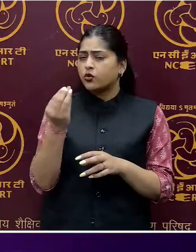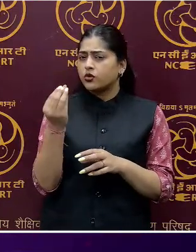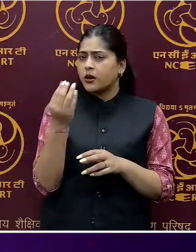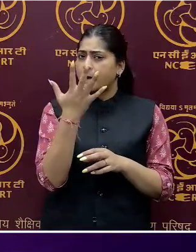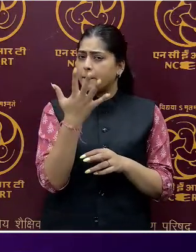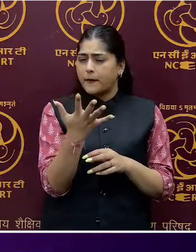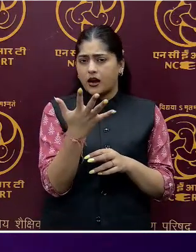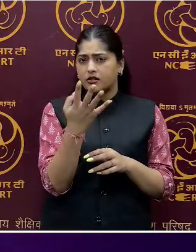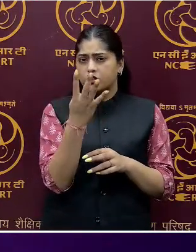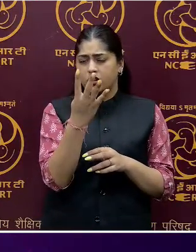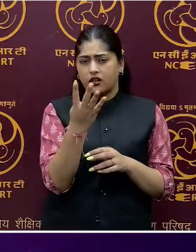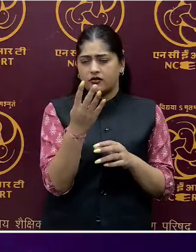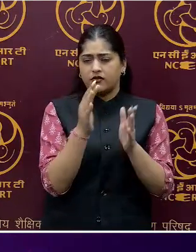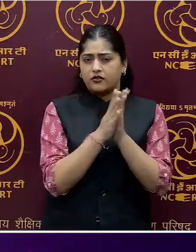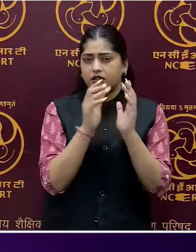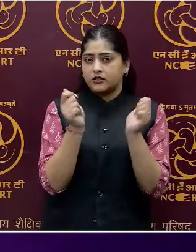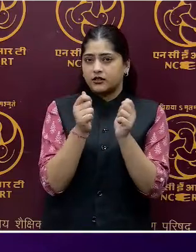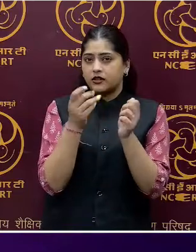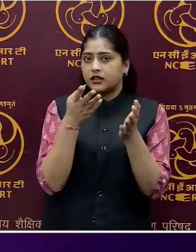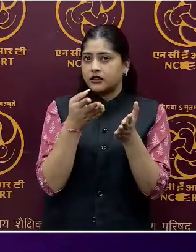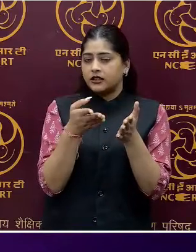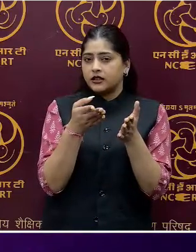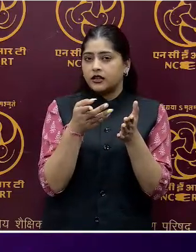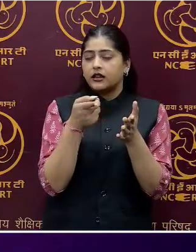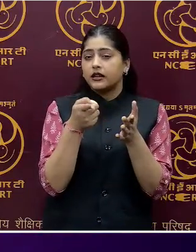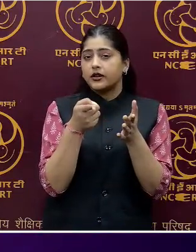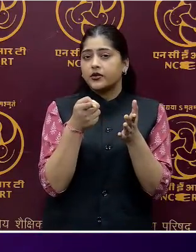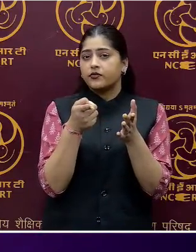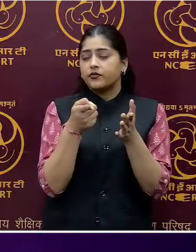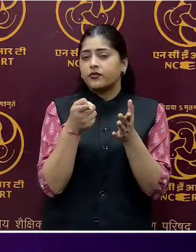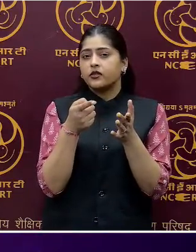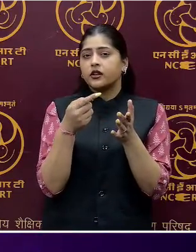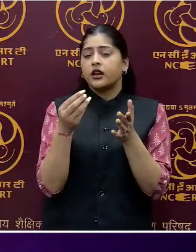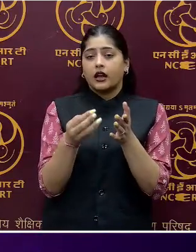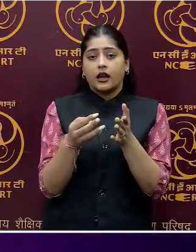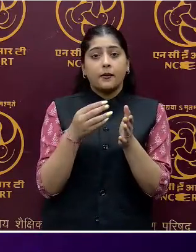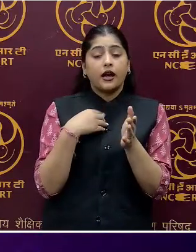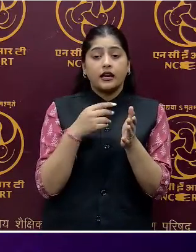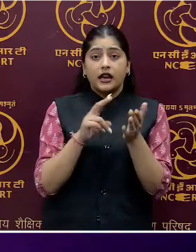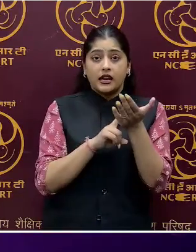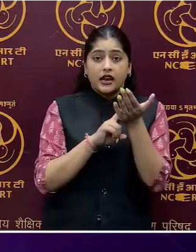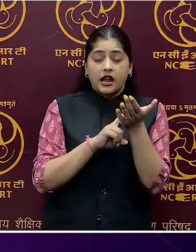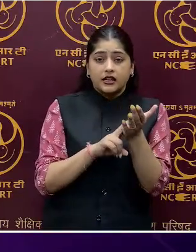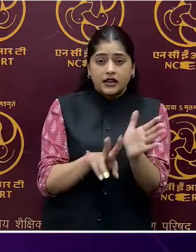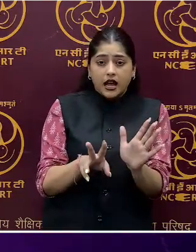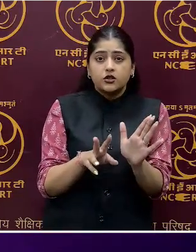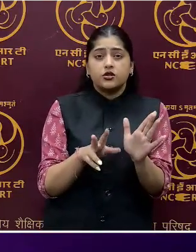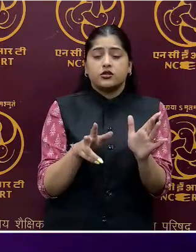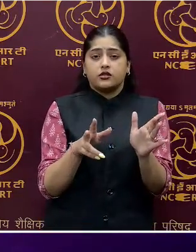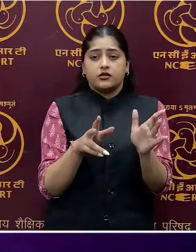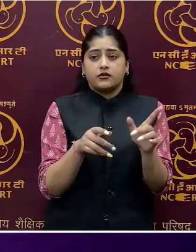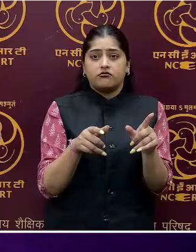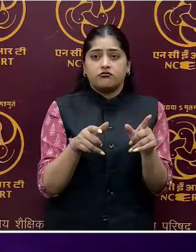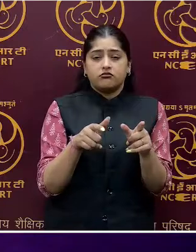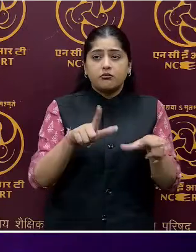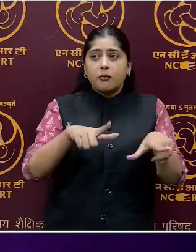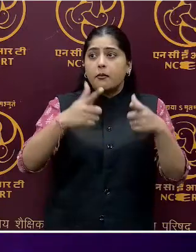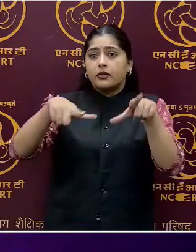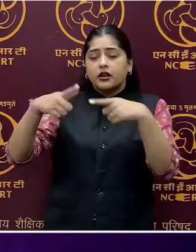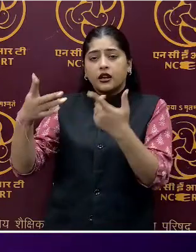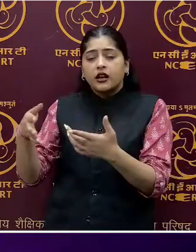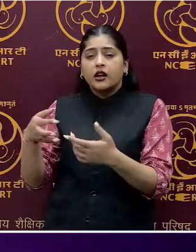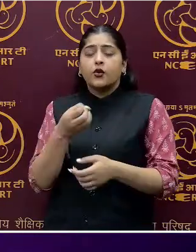festivals? These festivals are more worshipping of our nature. Nature, yes, The yes. first one we are worshipping the